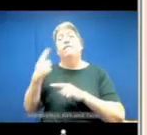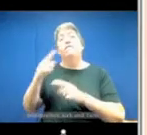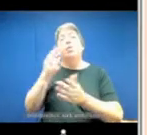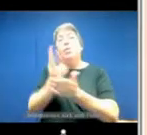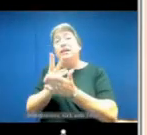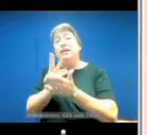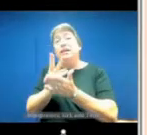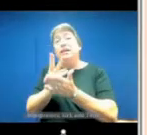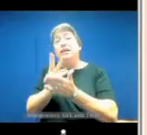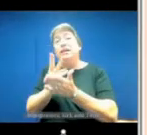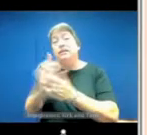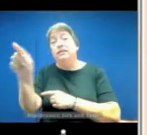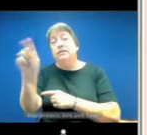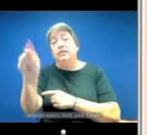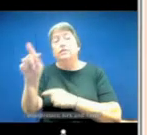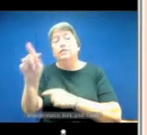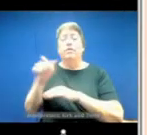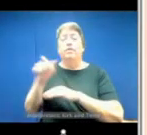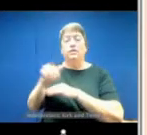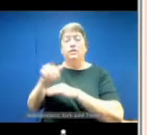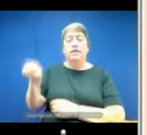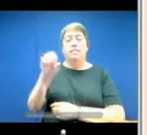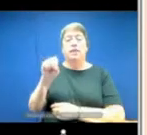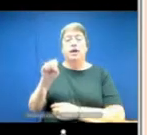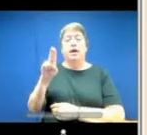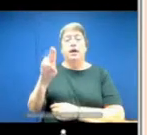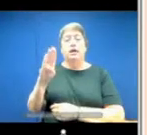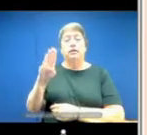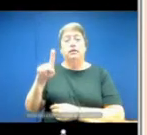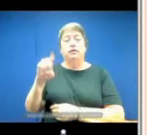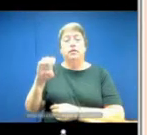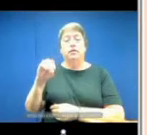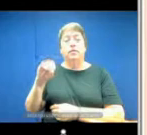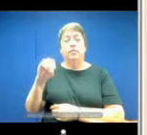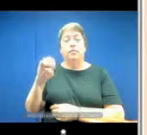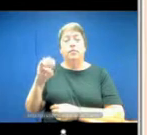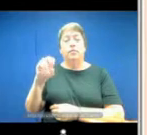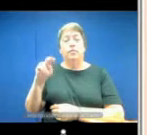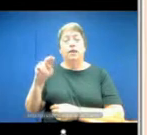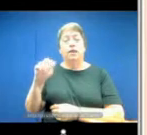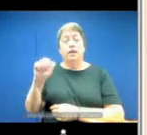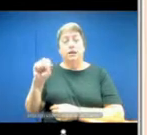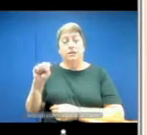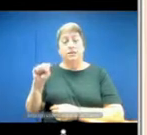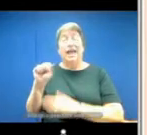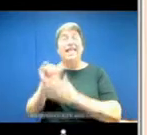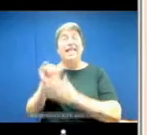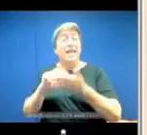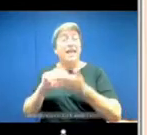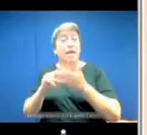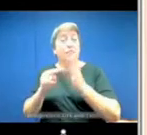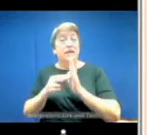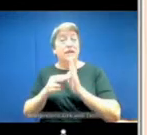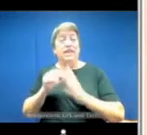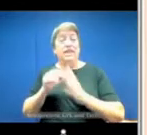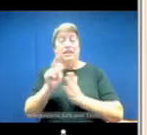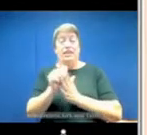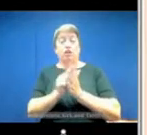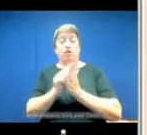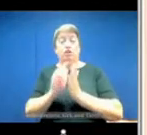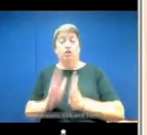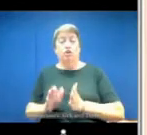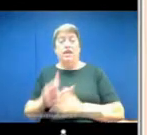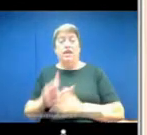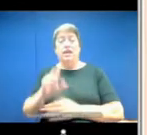the vernacular you'll hear is that the attorney is noticing a deposition, and that means they're calling or convening